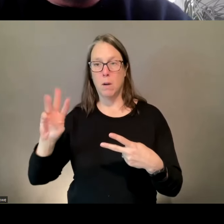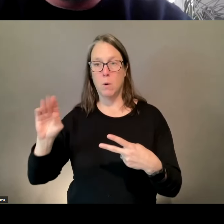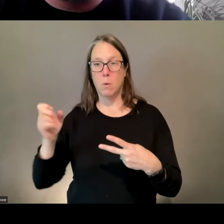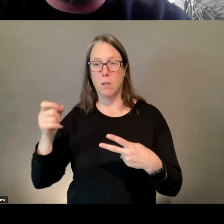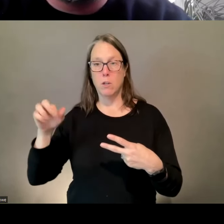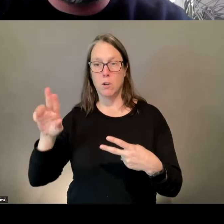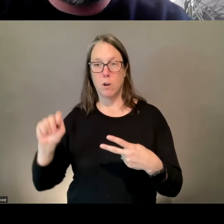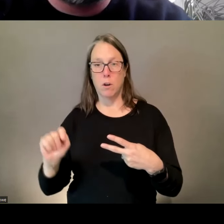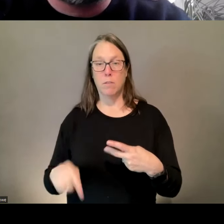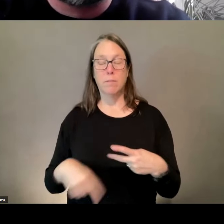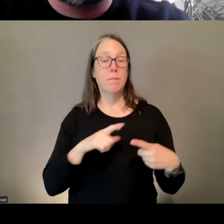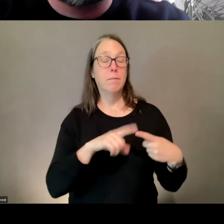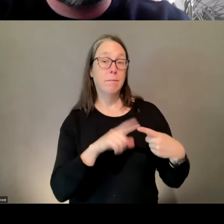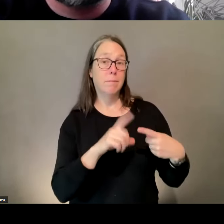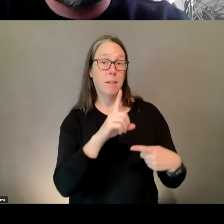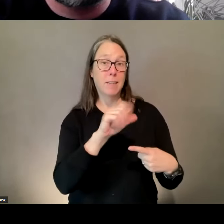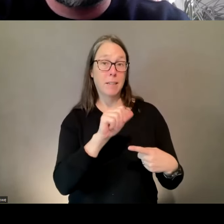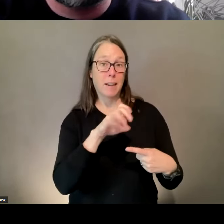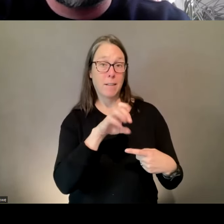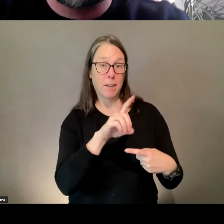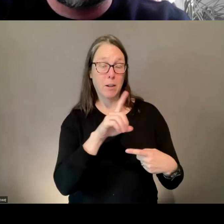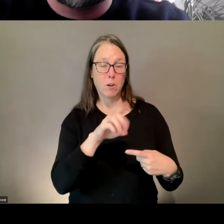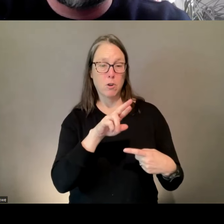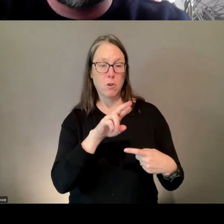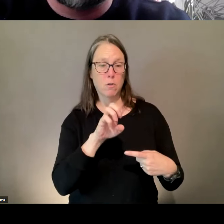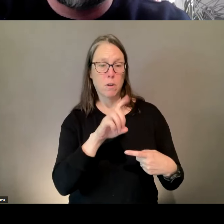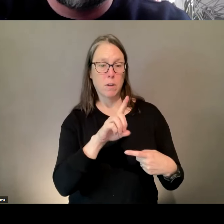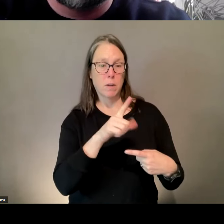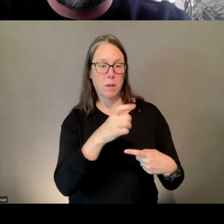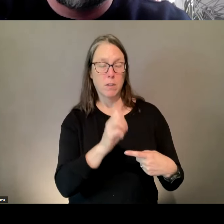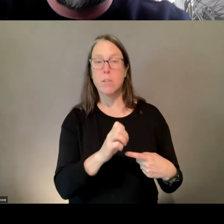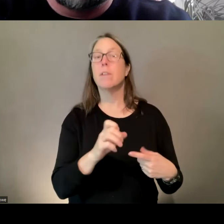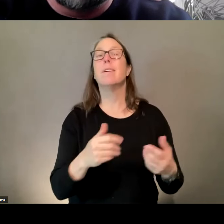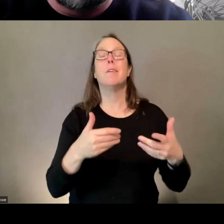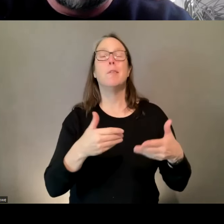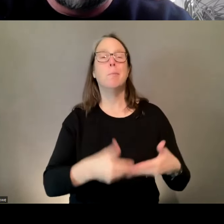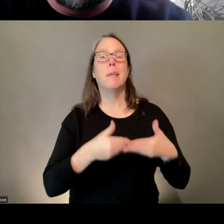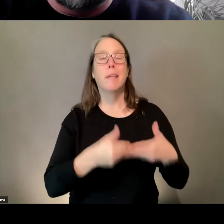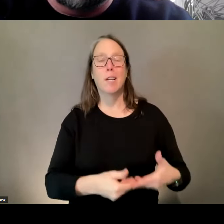Dr. David Dredge is a pediatric neurologist at Mass General for Children.